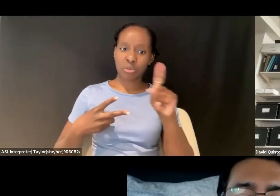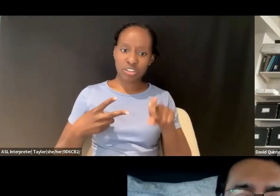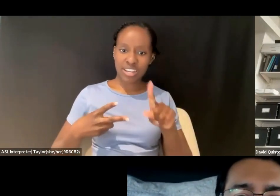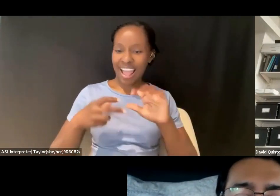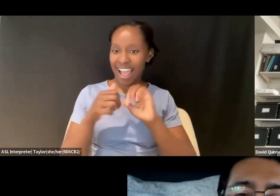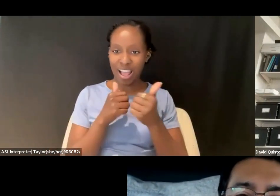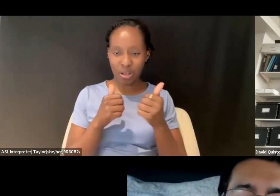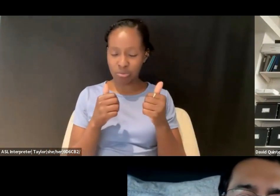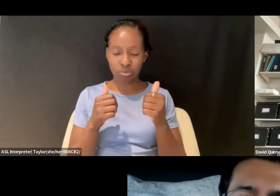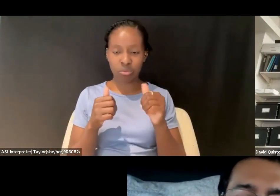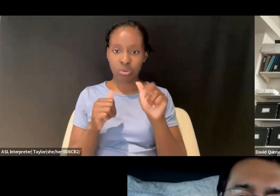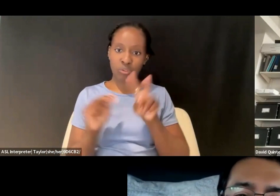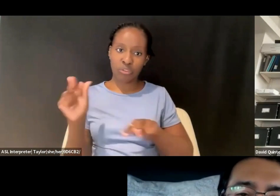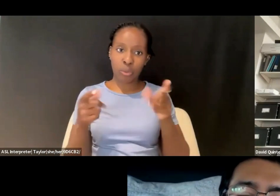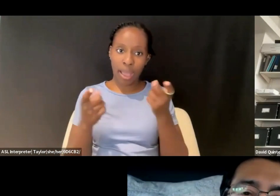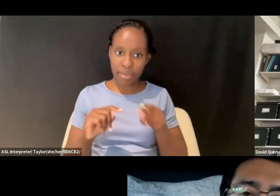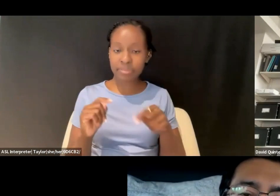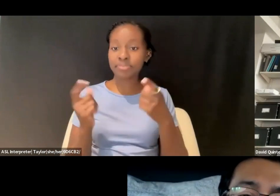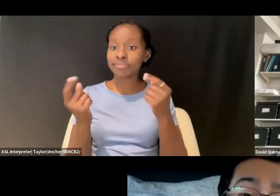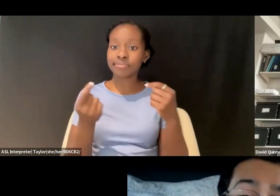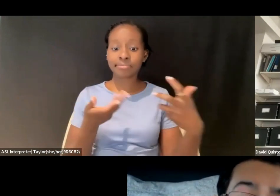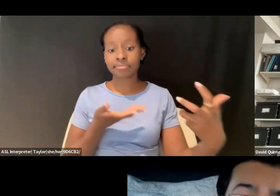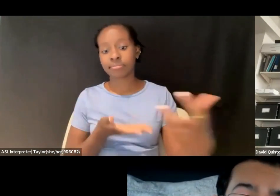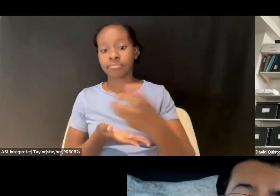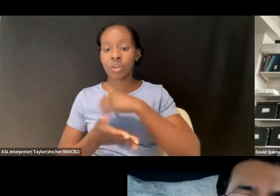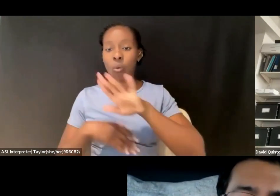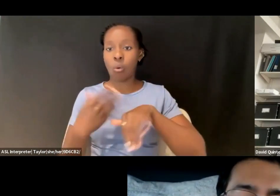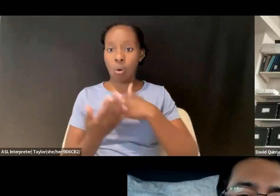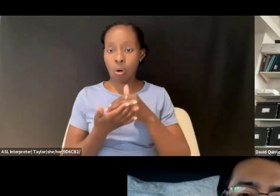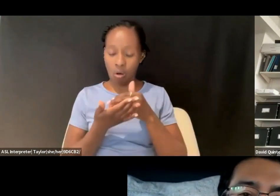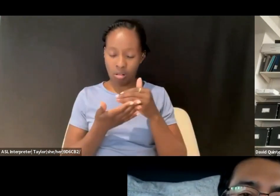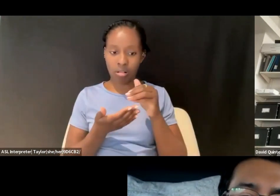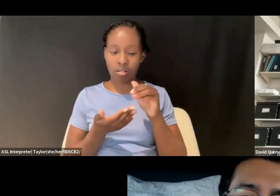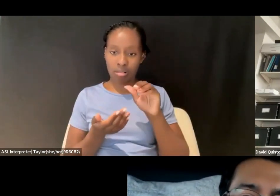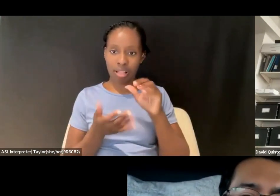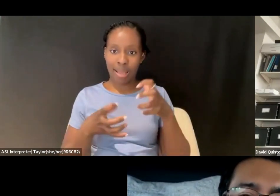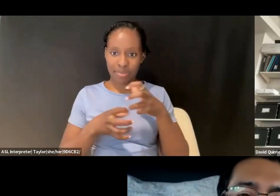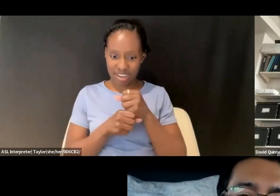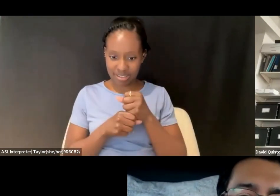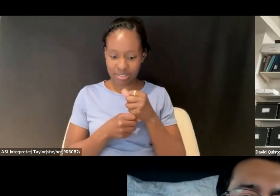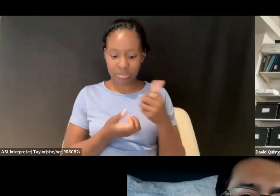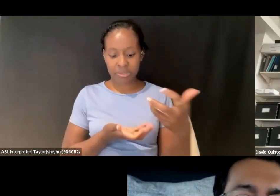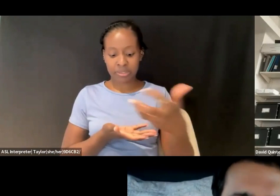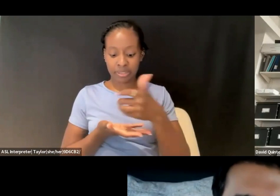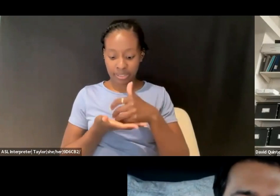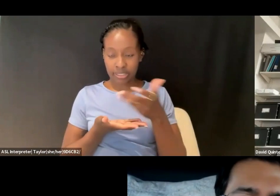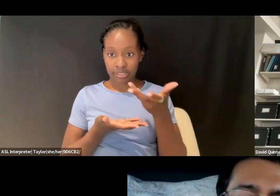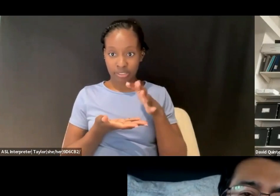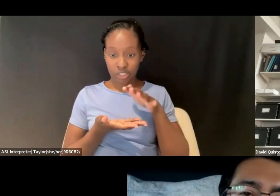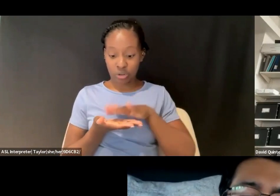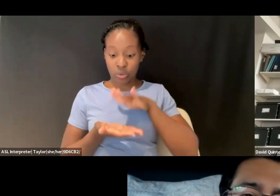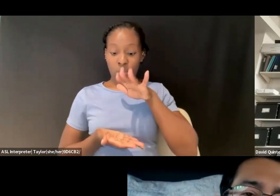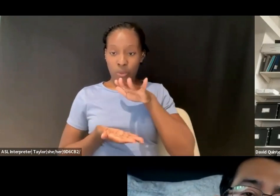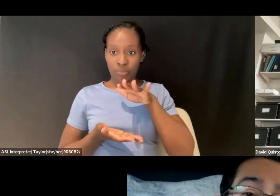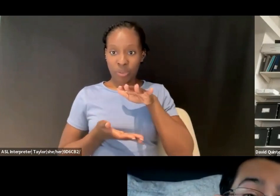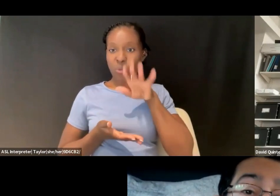what we do is we collect all the abstracts that are submitted by the deadline. We then separate them into batches, which